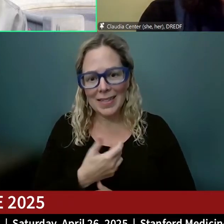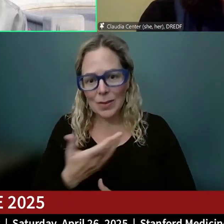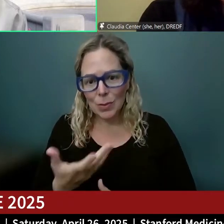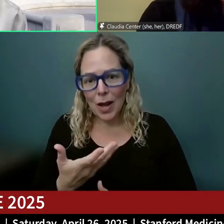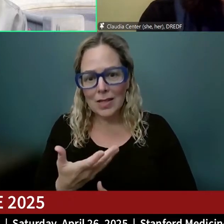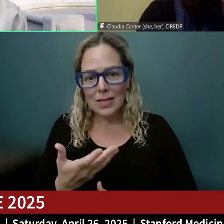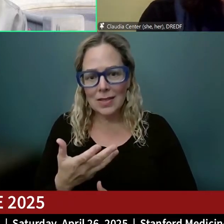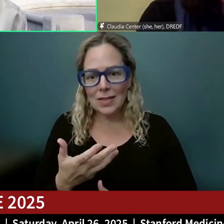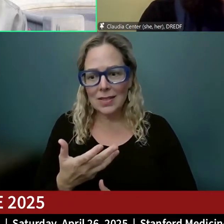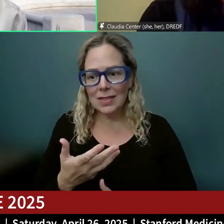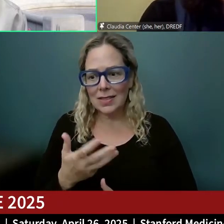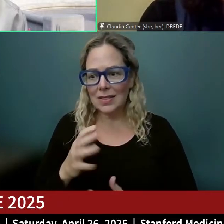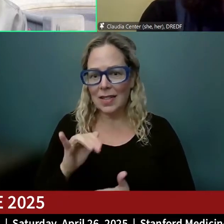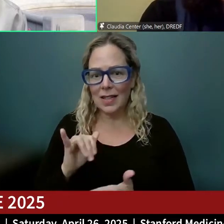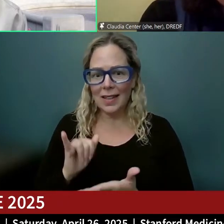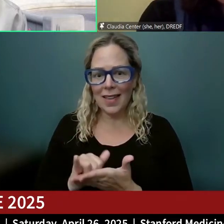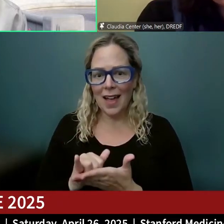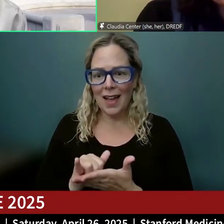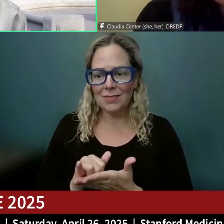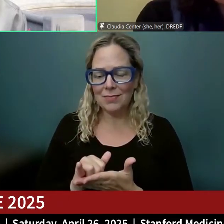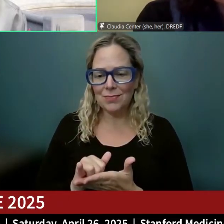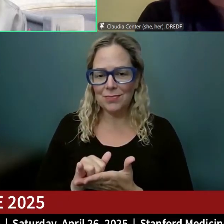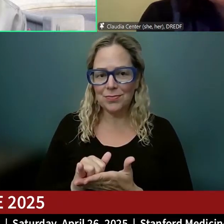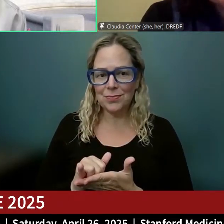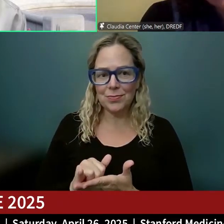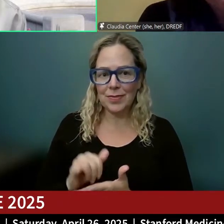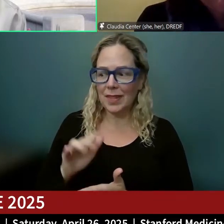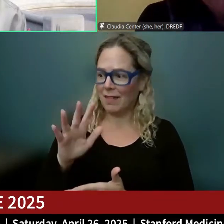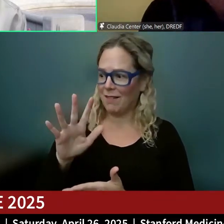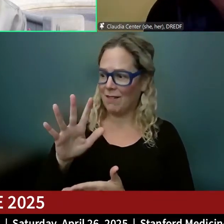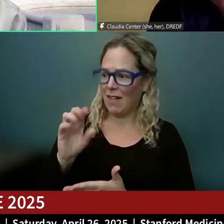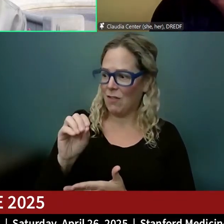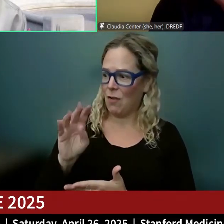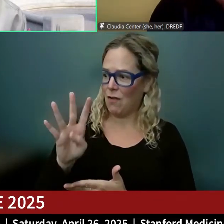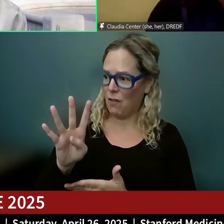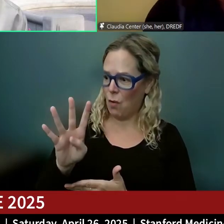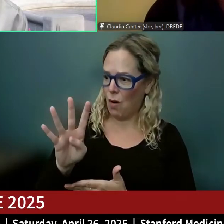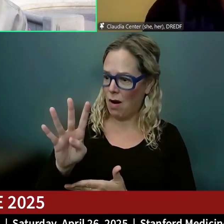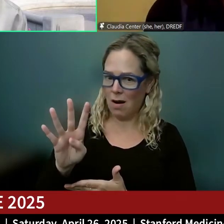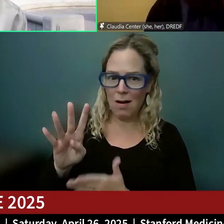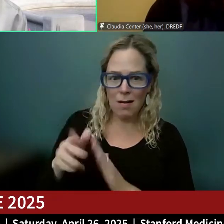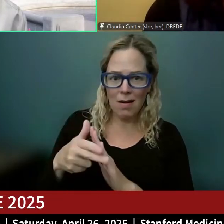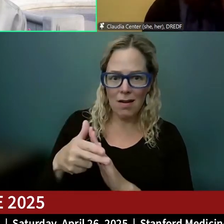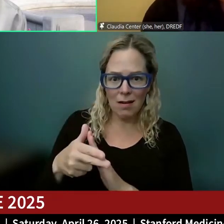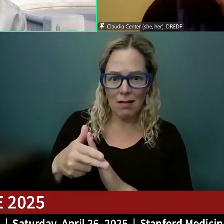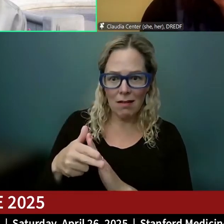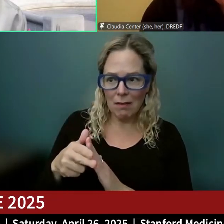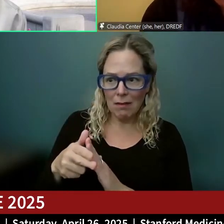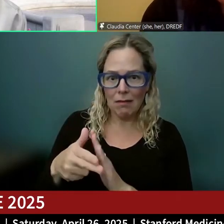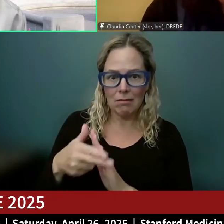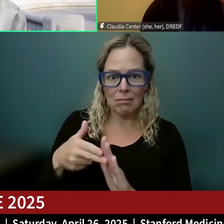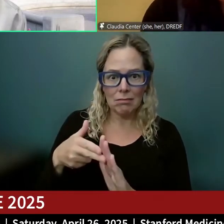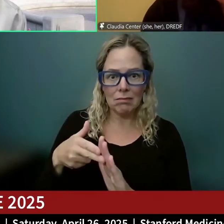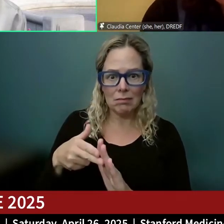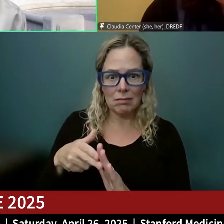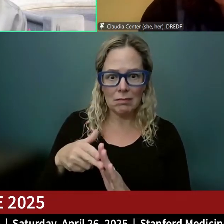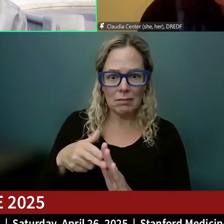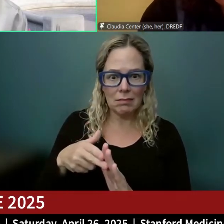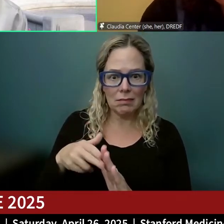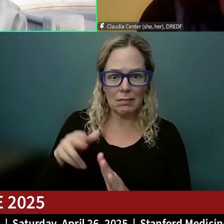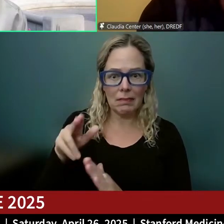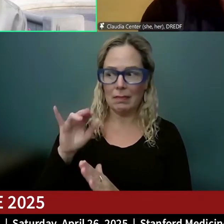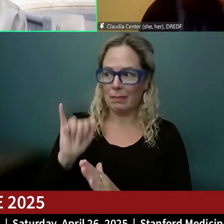504 were found to be unconstitutional, that potentially could jeopardize the